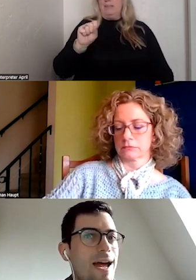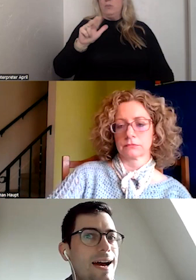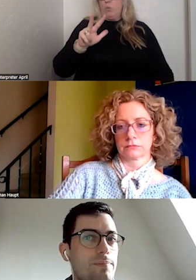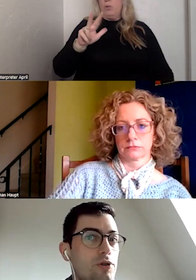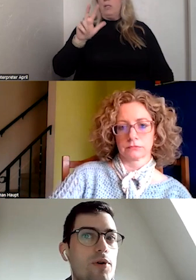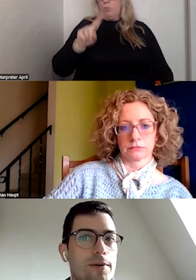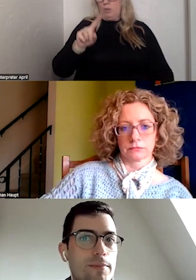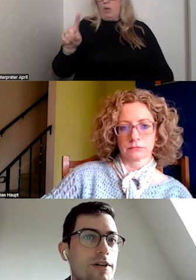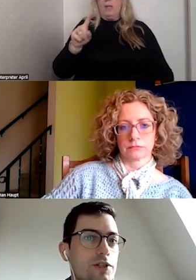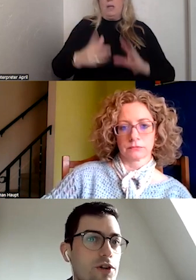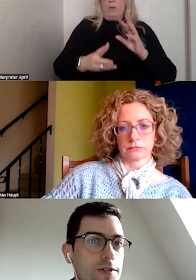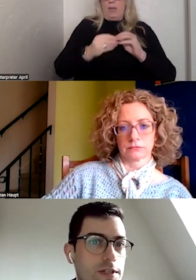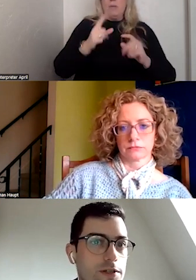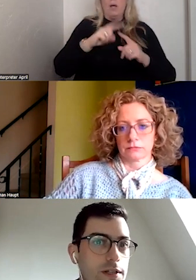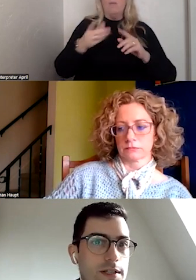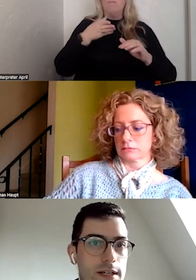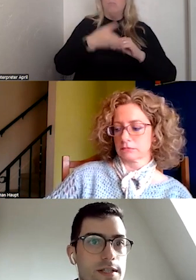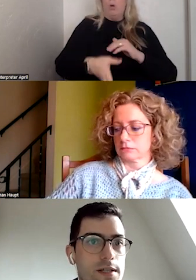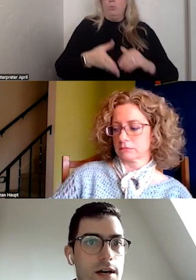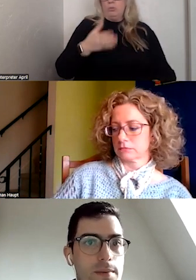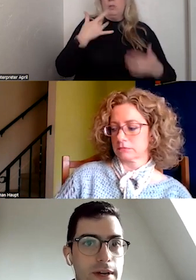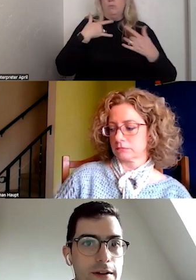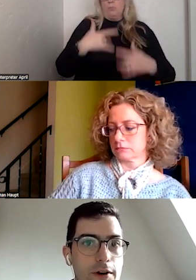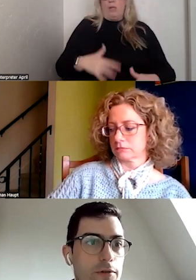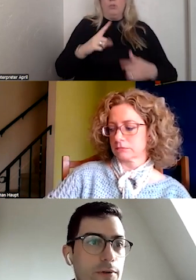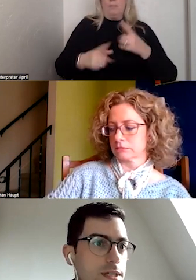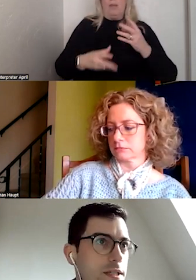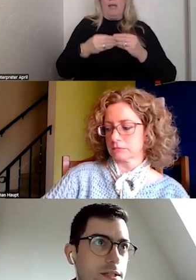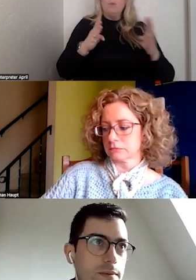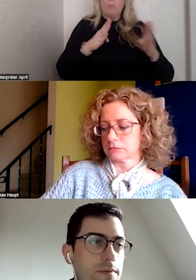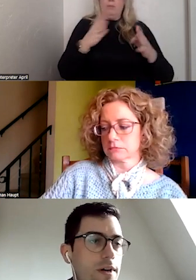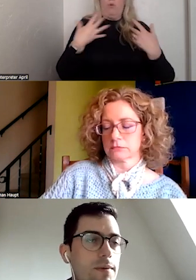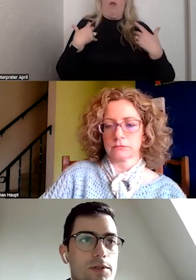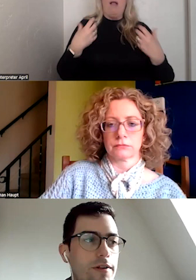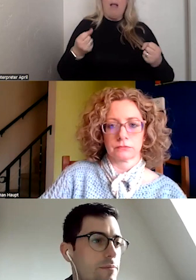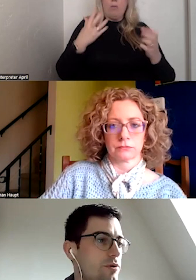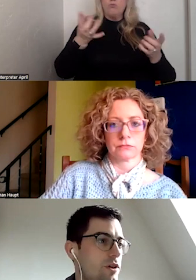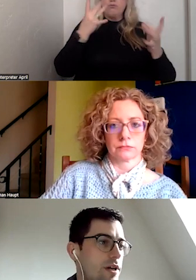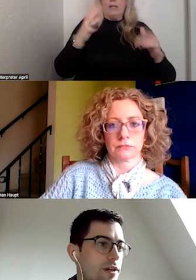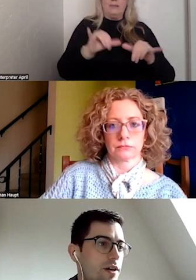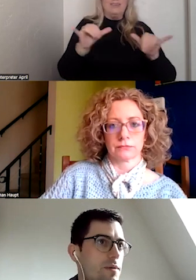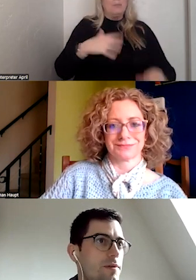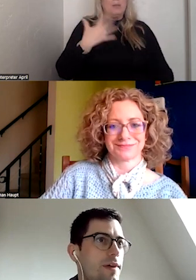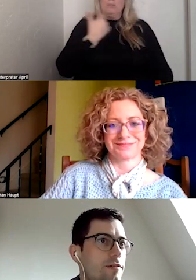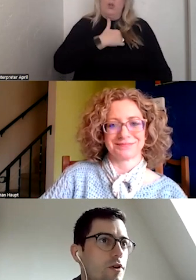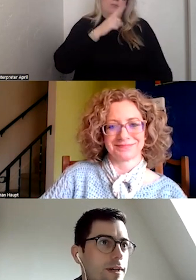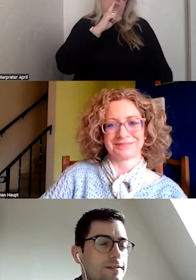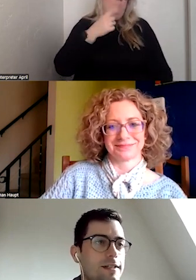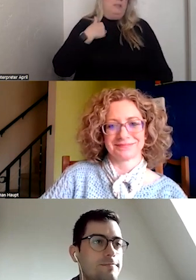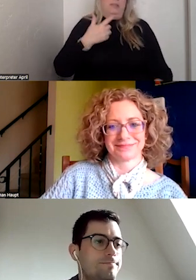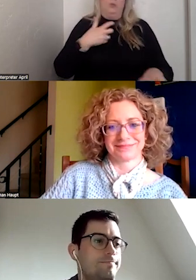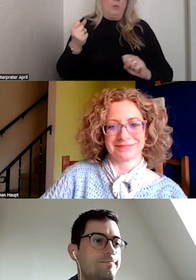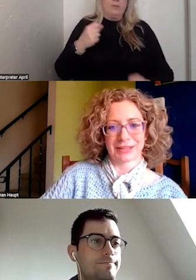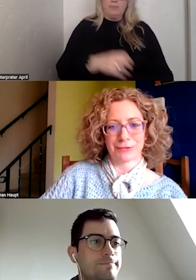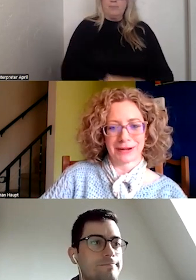S3391, which would add postpartum depression services to the state's behavioral health crisis system. Sorry, that was really quick, but that is all, Megan.